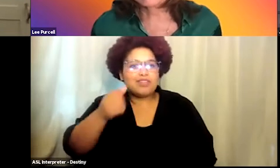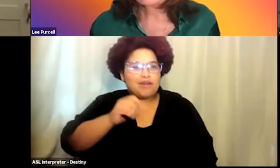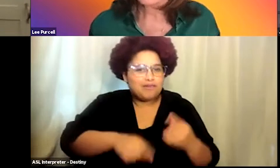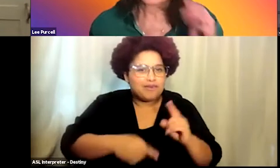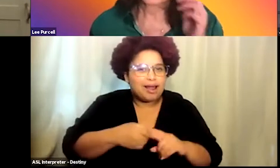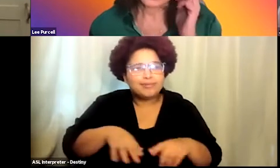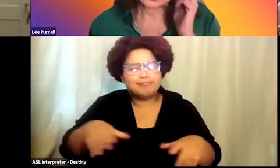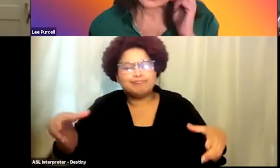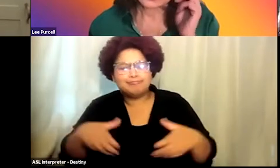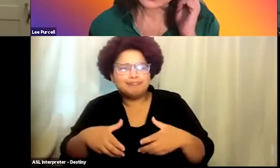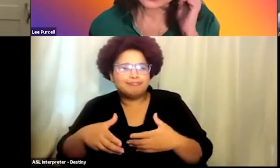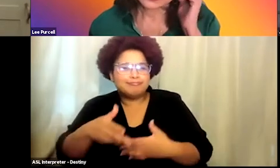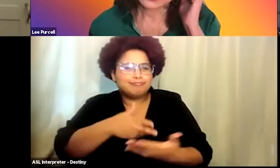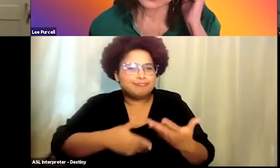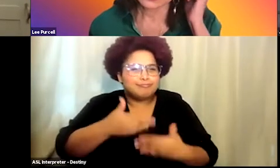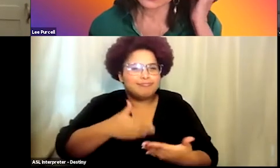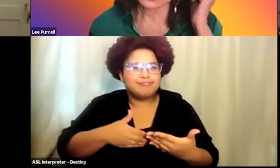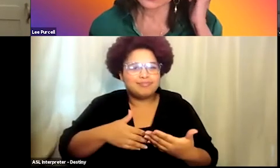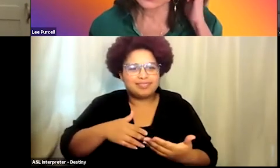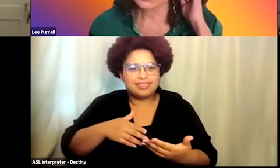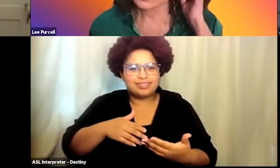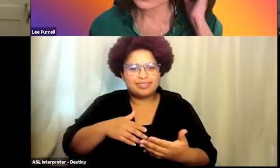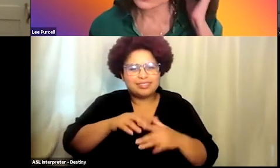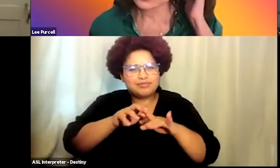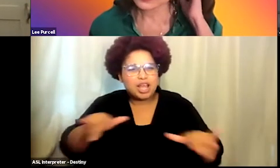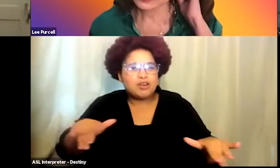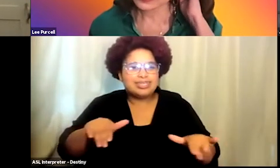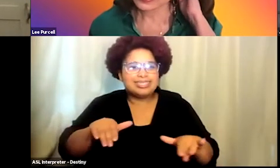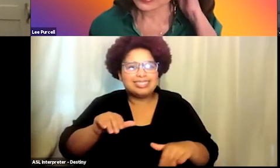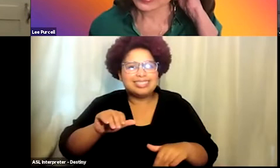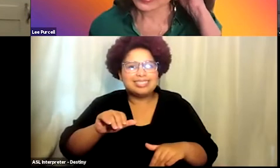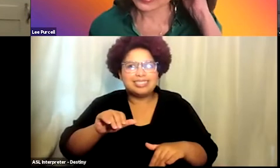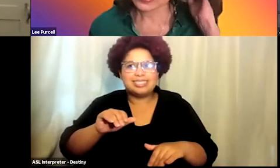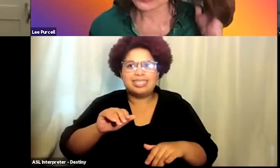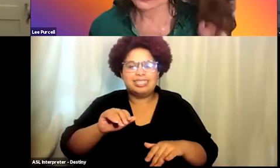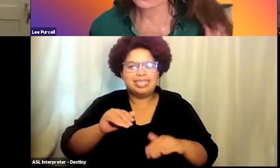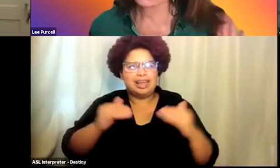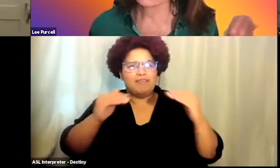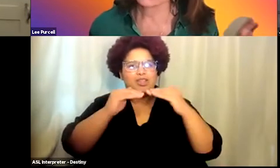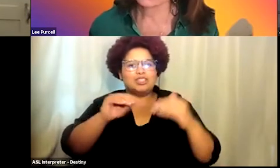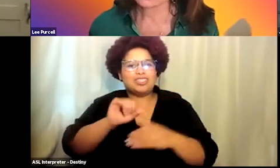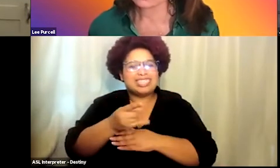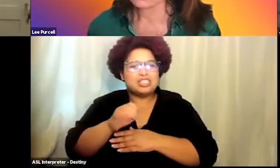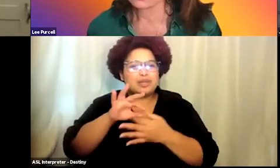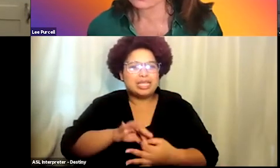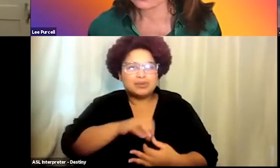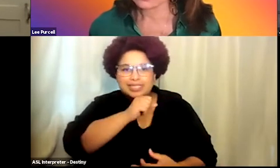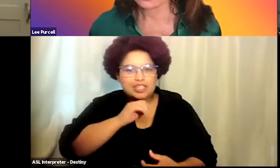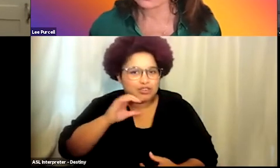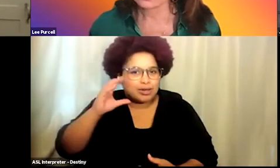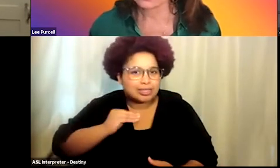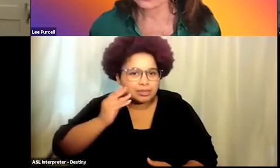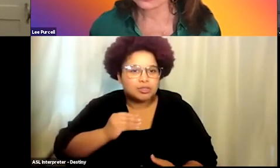girlfriends of, you know, their various stages of seniorhood. There's a huge diversity within